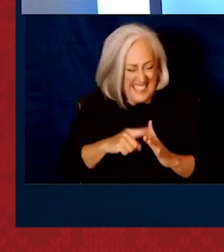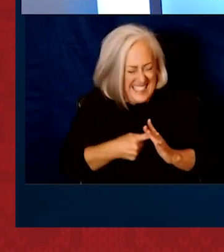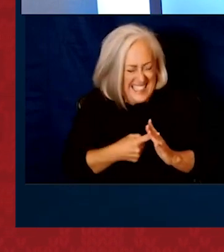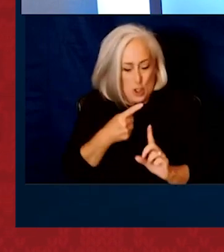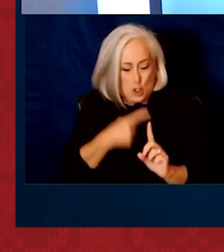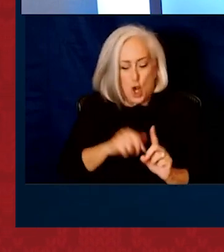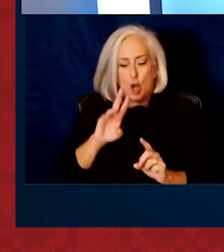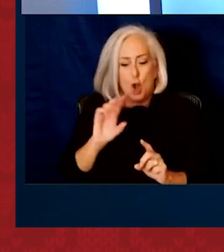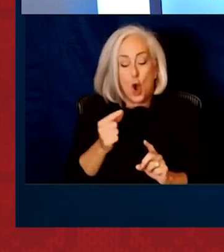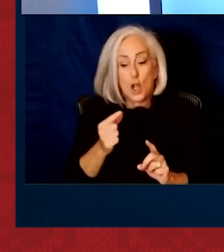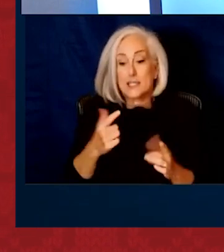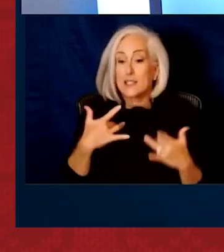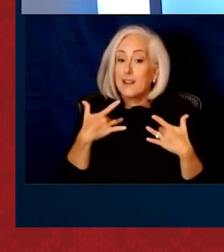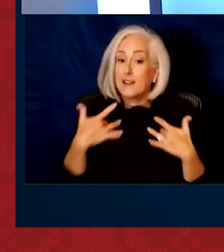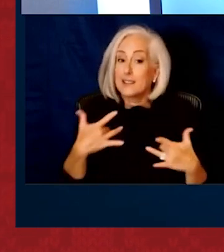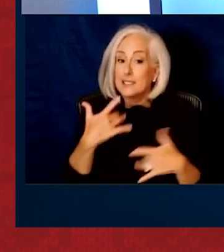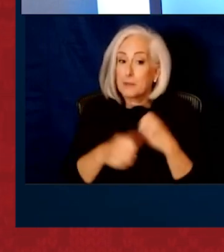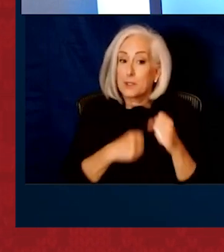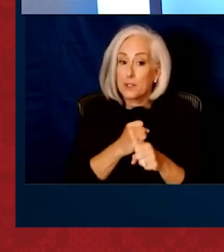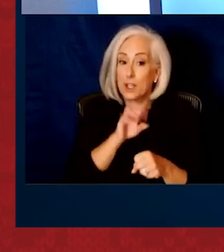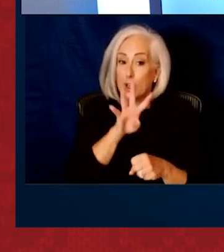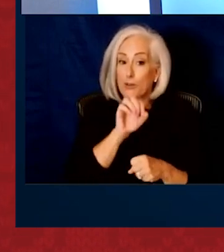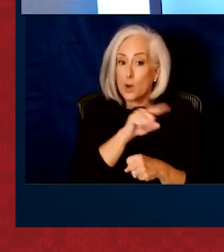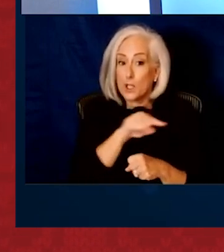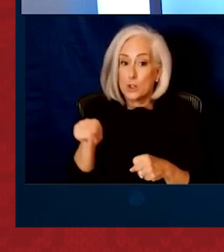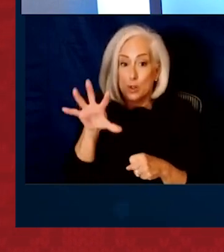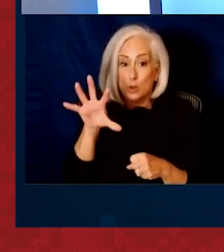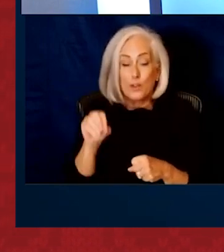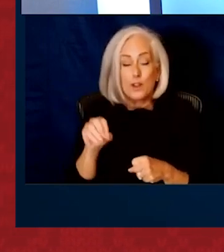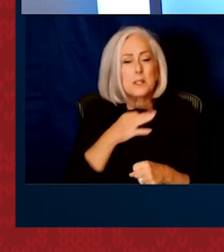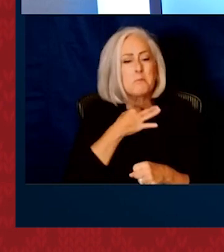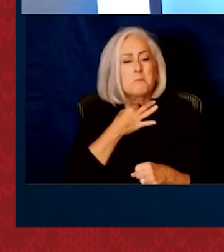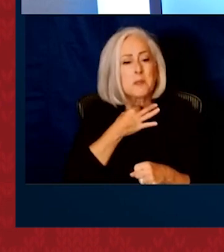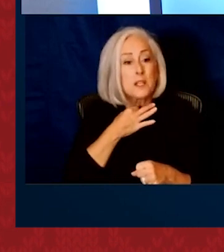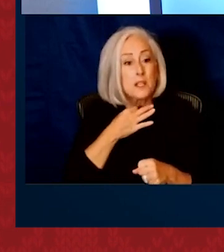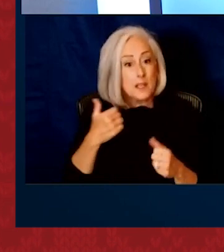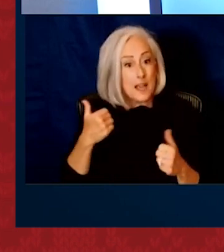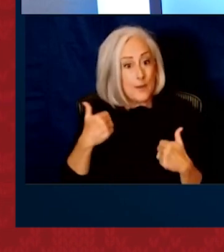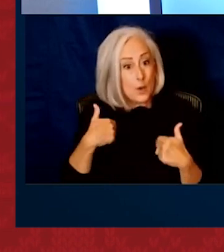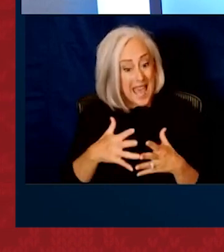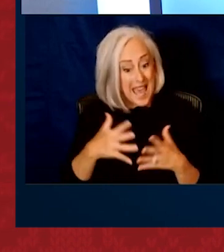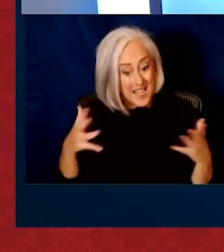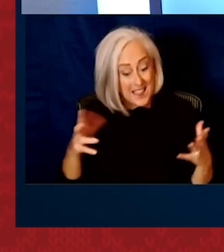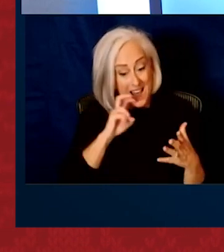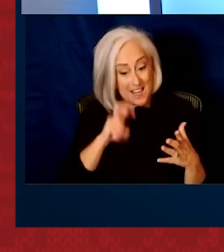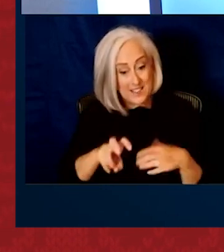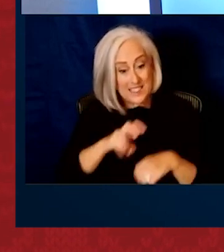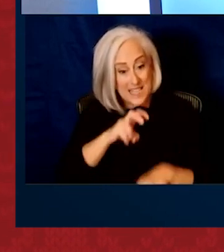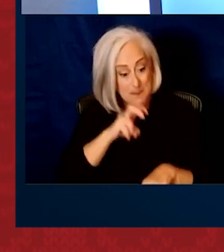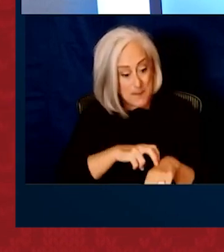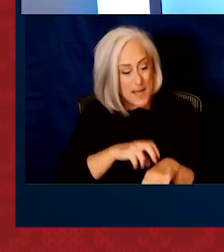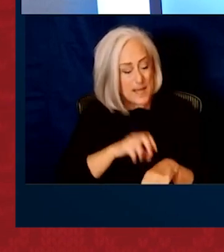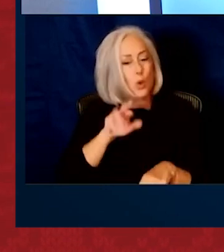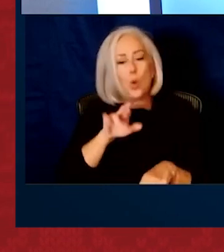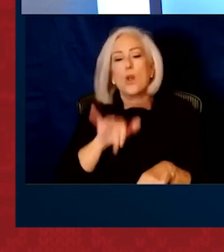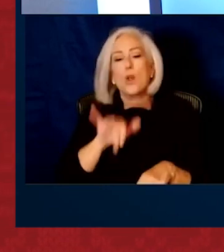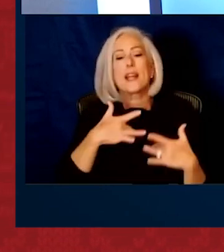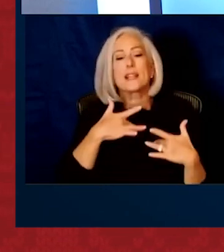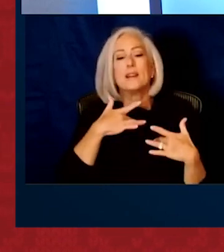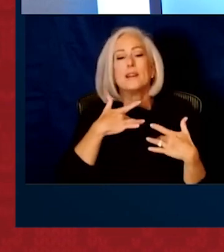again about that. Have we had a lot of snake bites this year, or is that typical because now we're going to start heading into the cooler